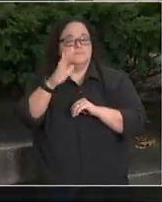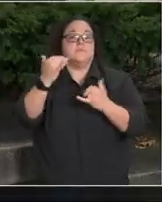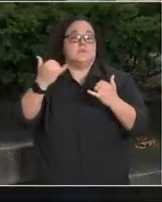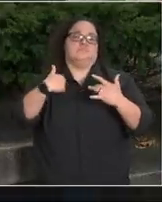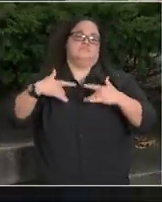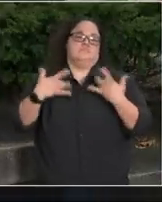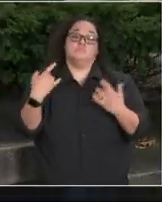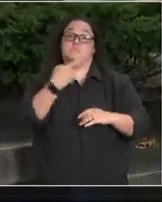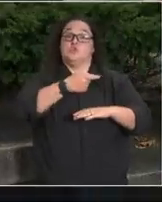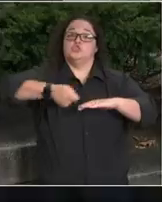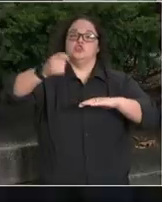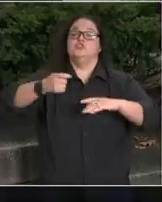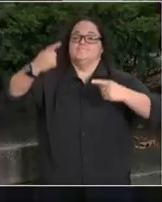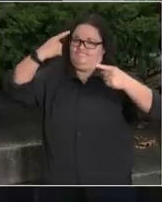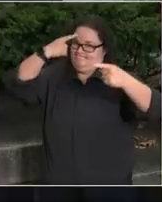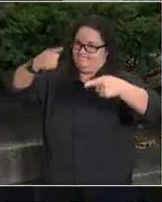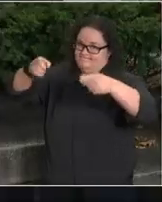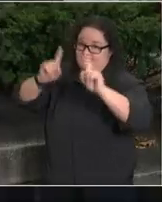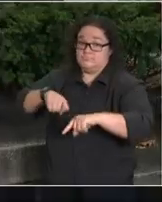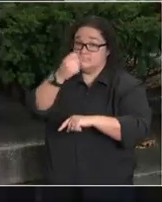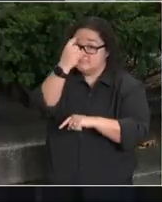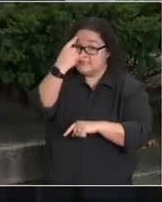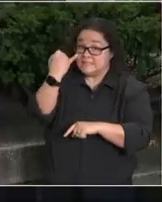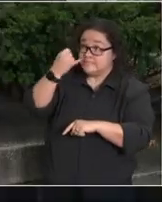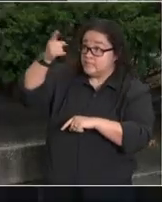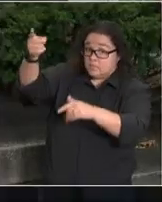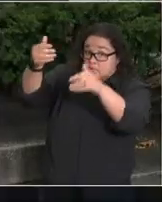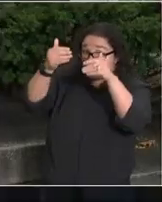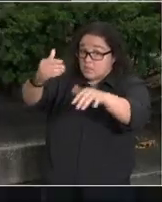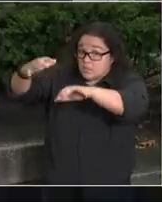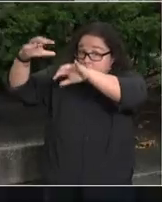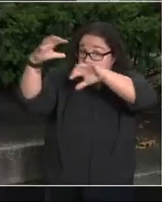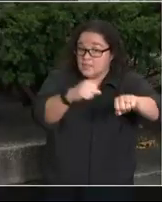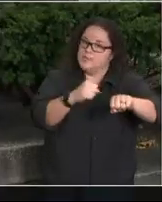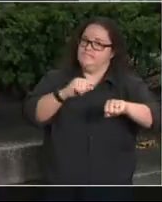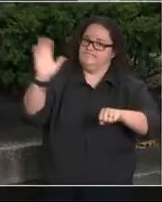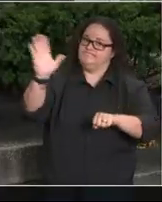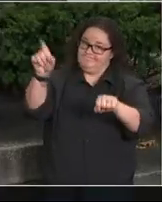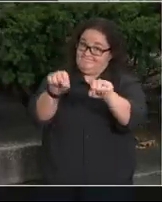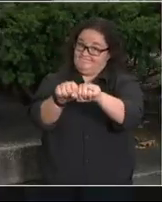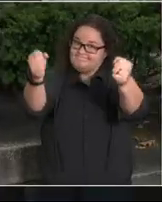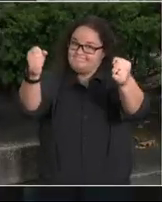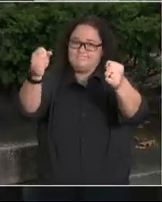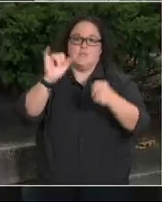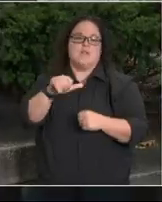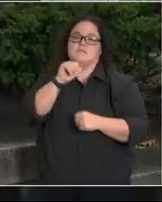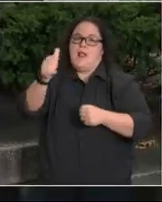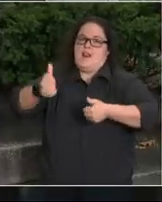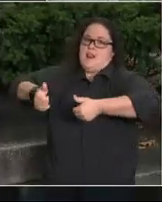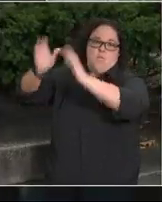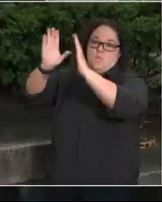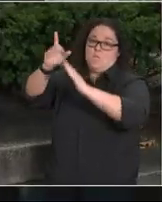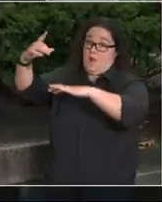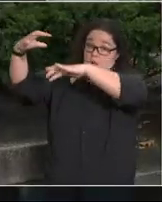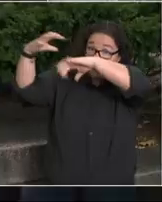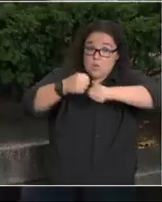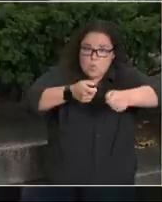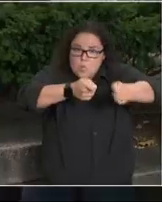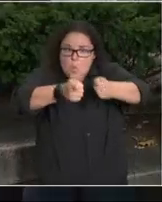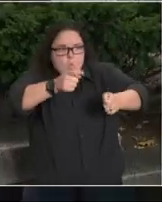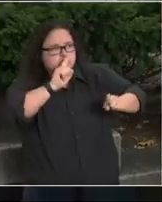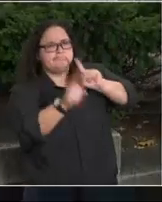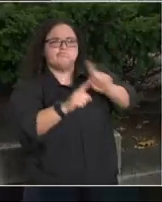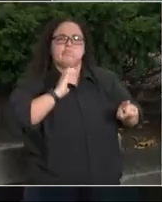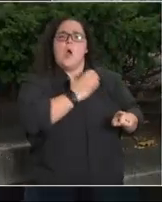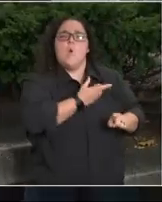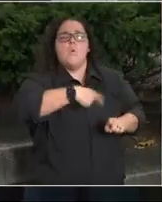illegal, that it violates the clear language of the Home Rule Act, and that for all intents and purposes, the chief of police remains the chief of police.